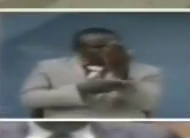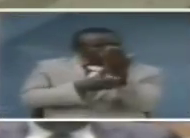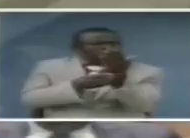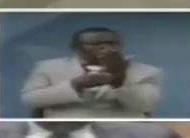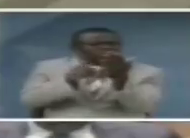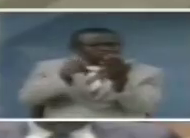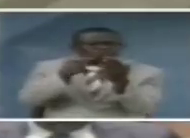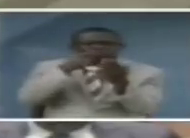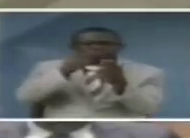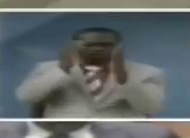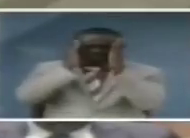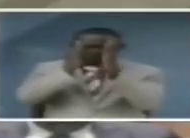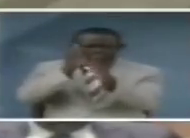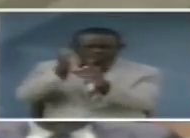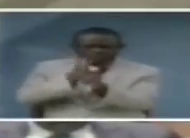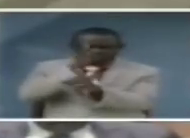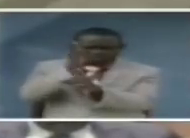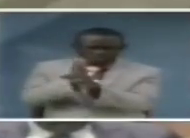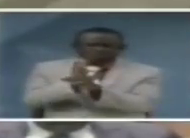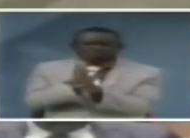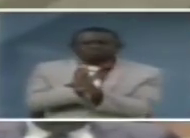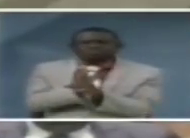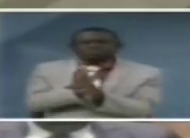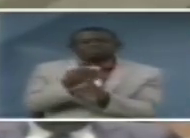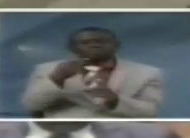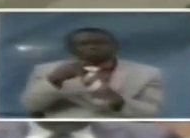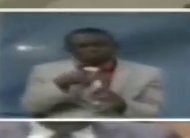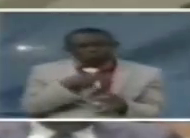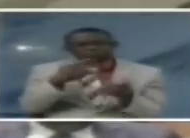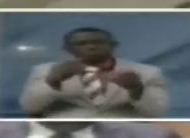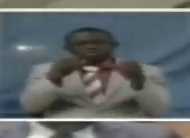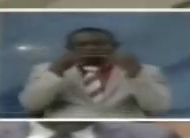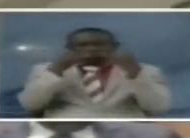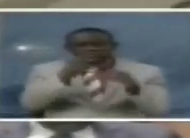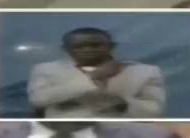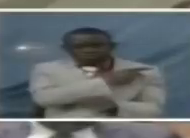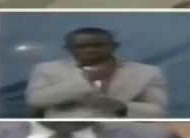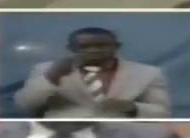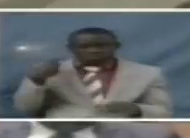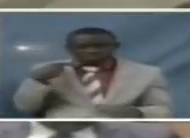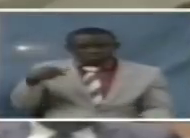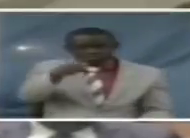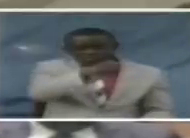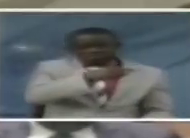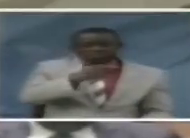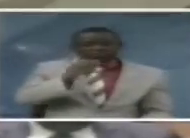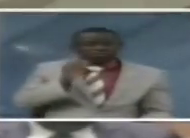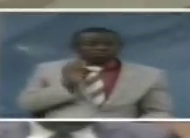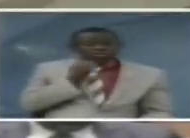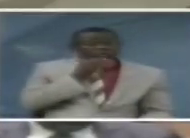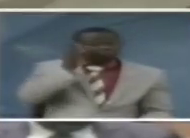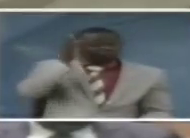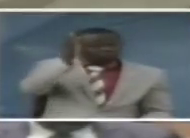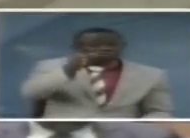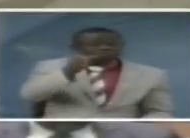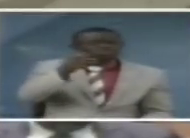slip from the development goals we have set ourselves. Sir, let me assure this august